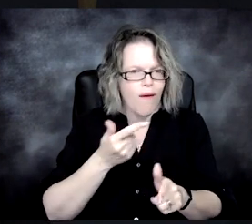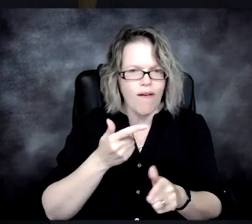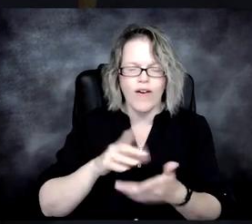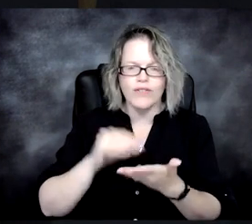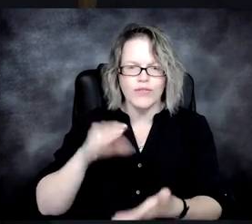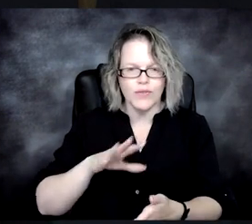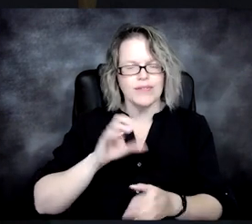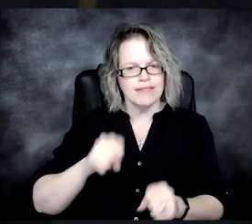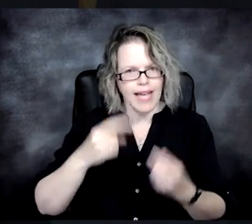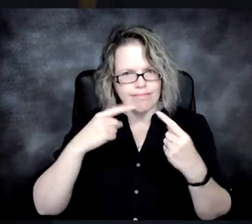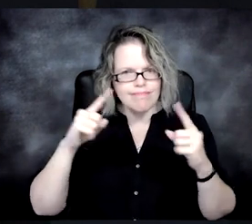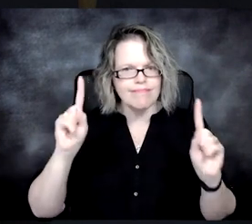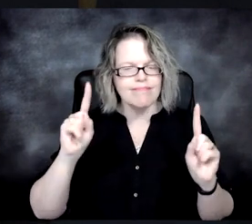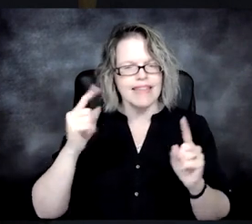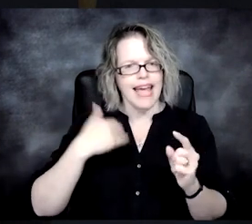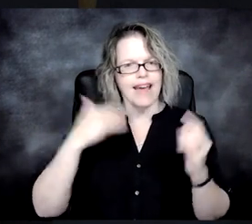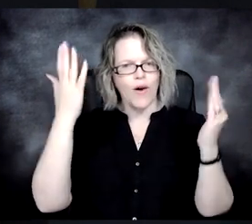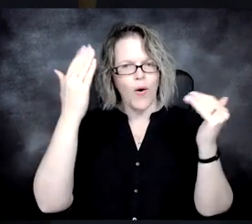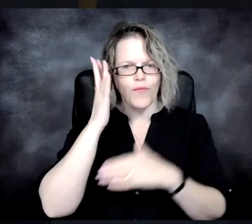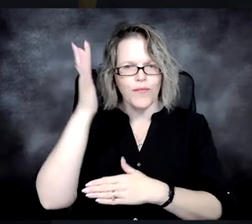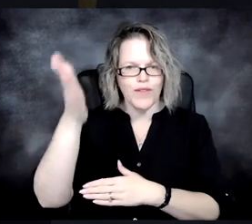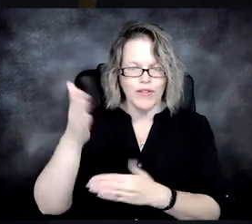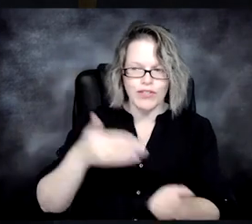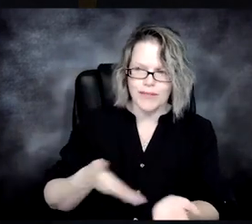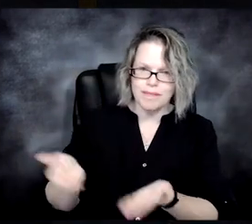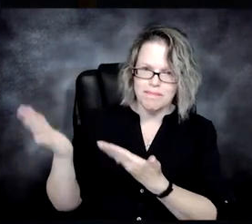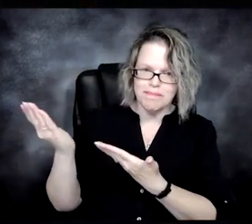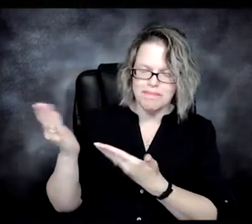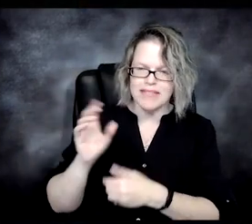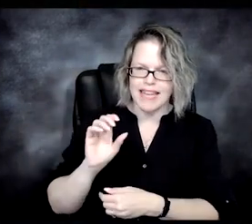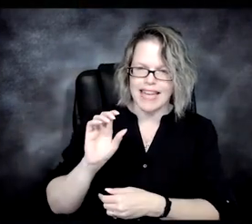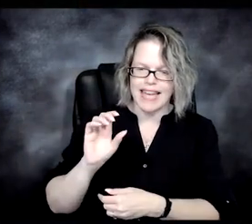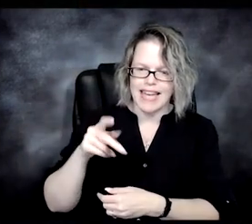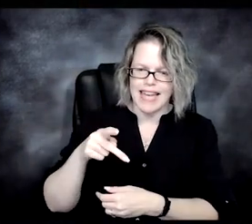education and they have a hope for where they're going. Take it away, PESB and SBE.